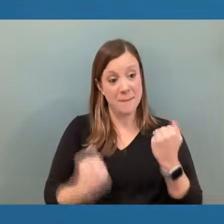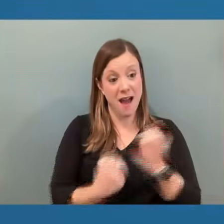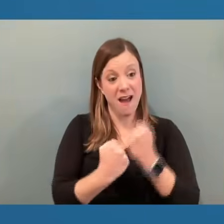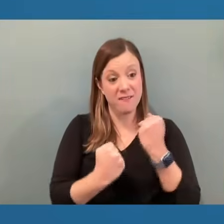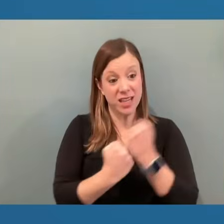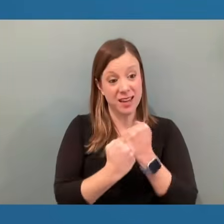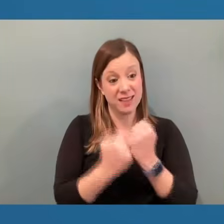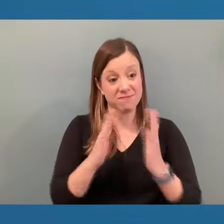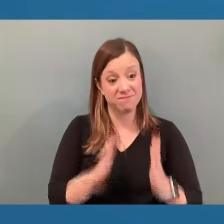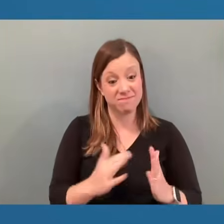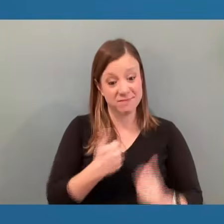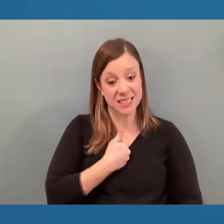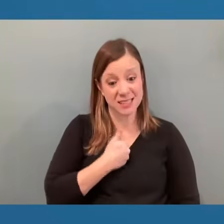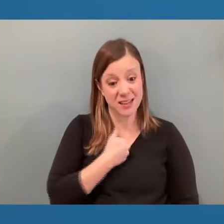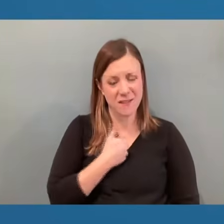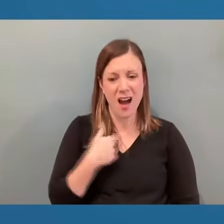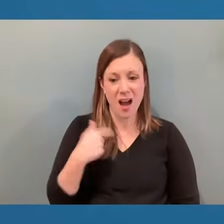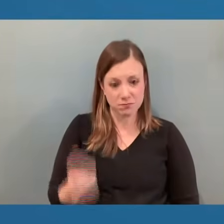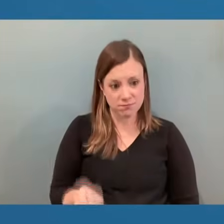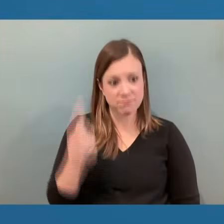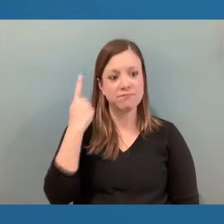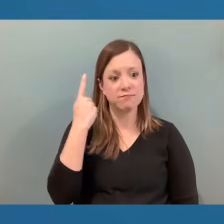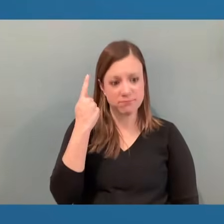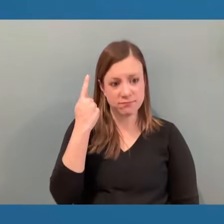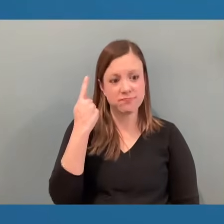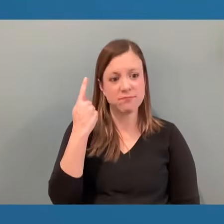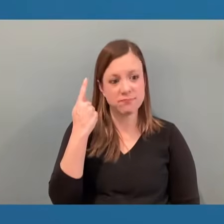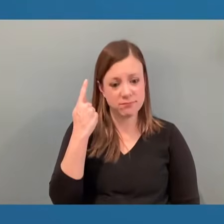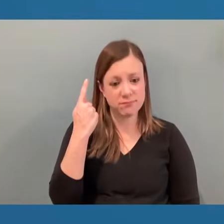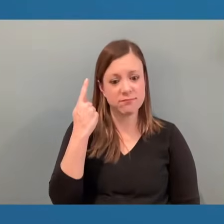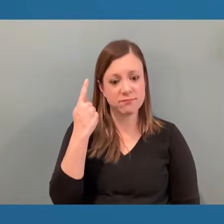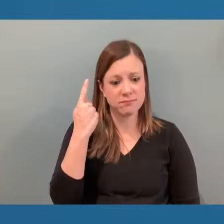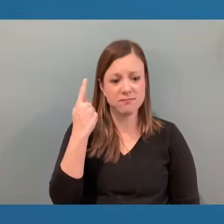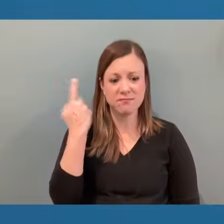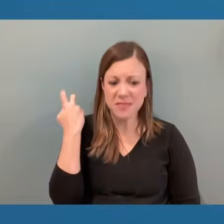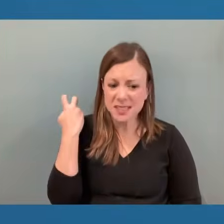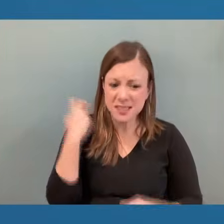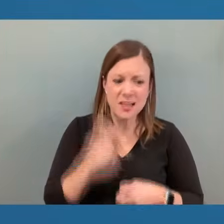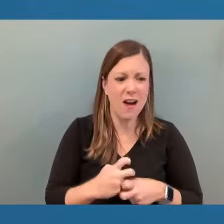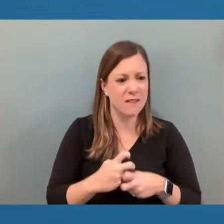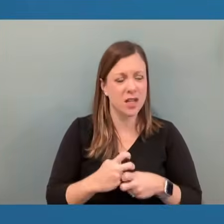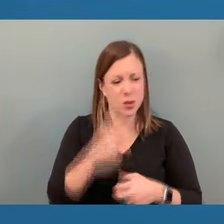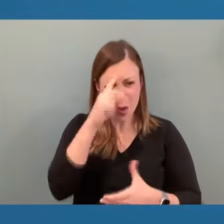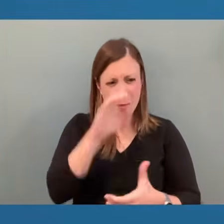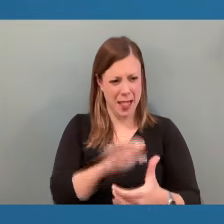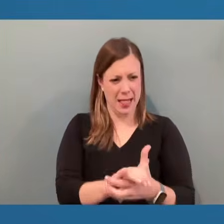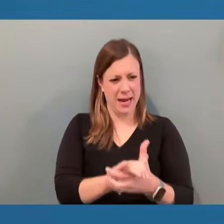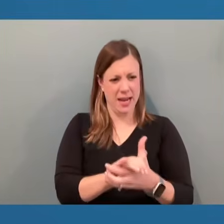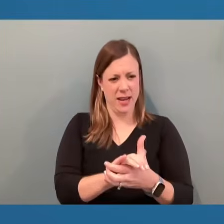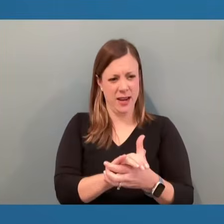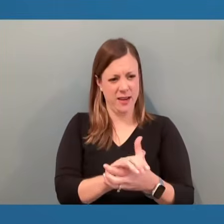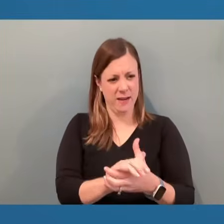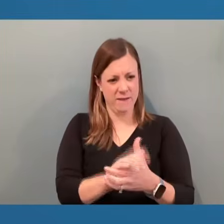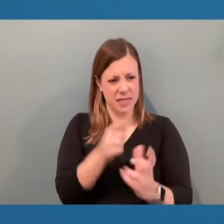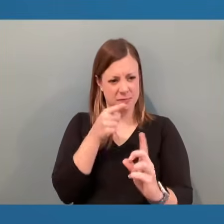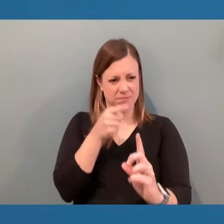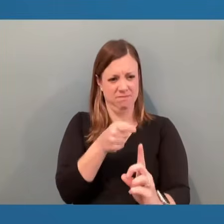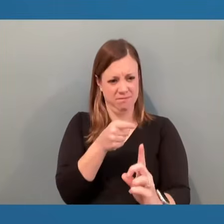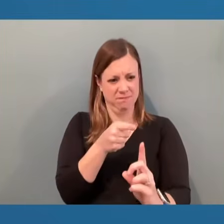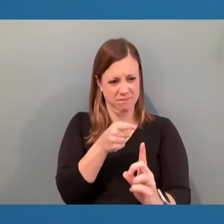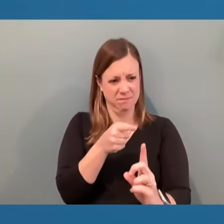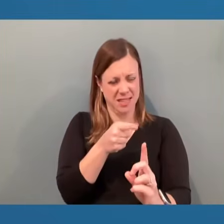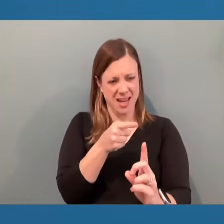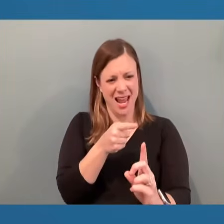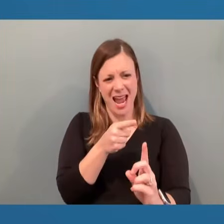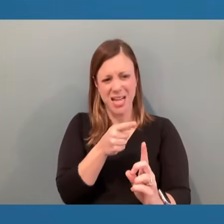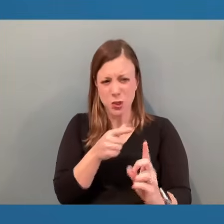I understand well how hard it is sometimes to believe in something and to have to keep at it, and sometimes it